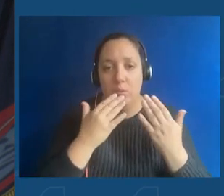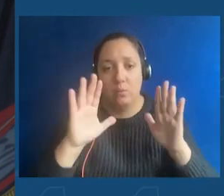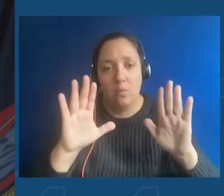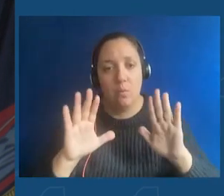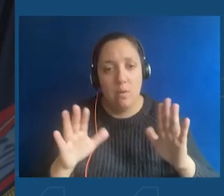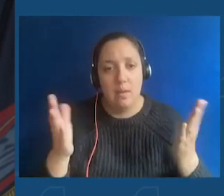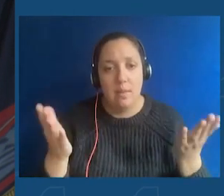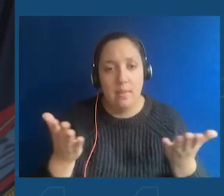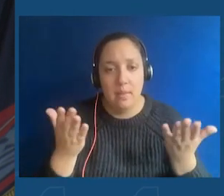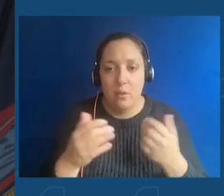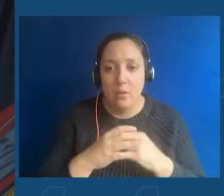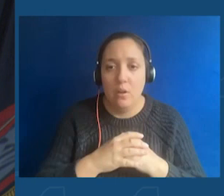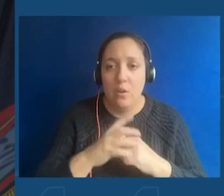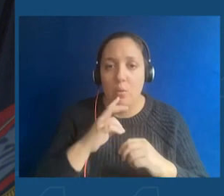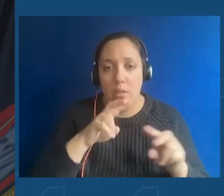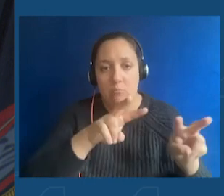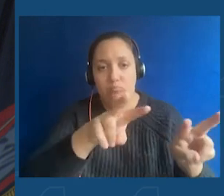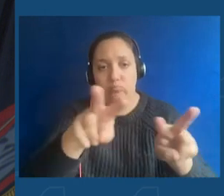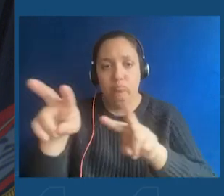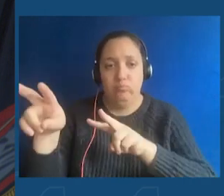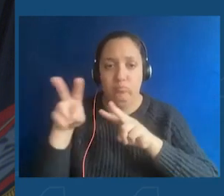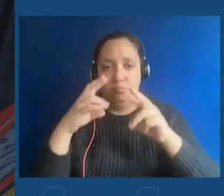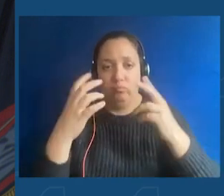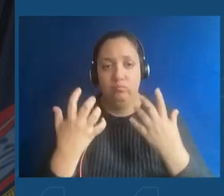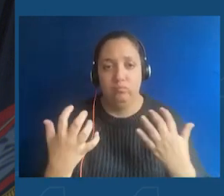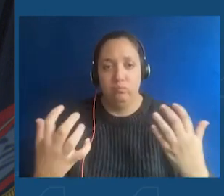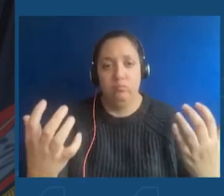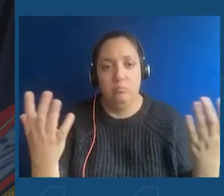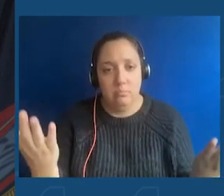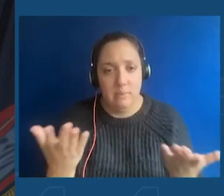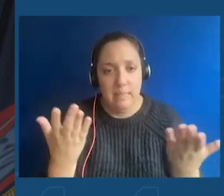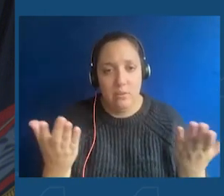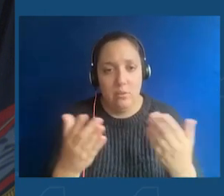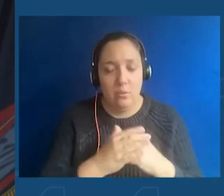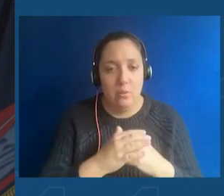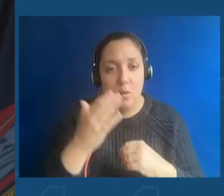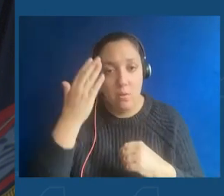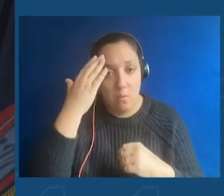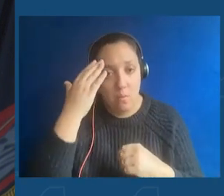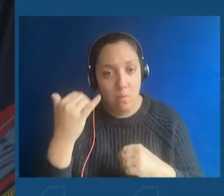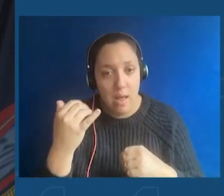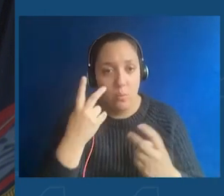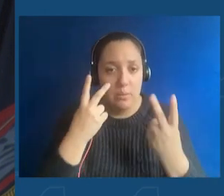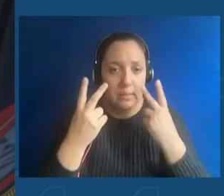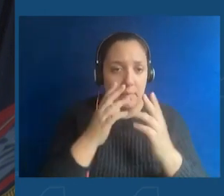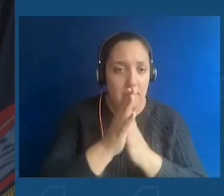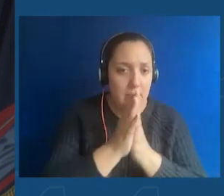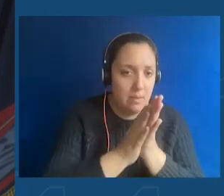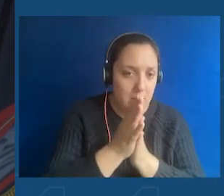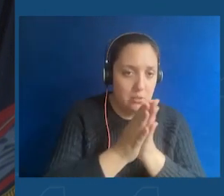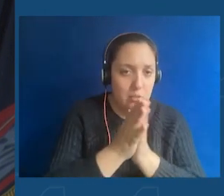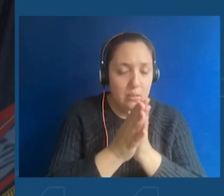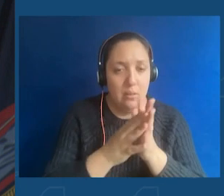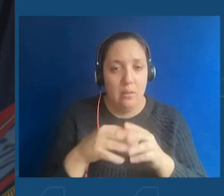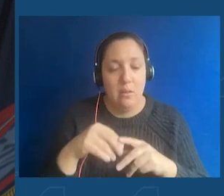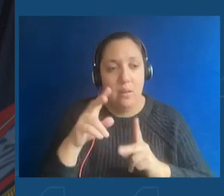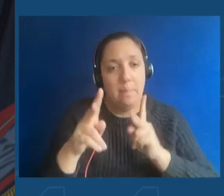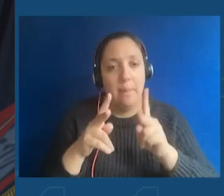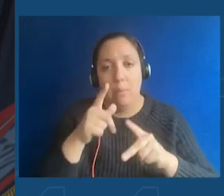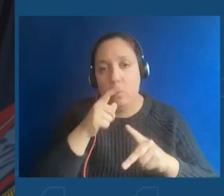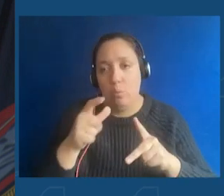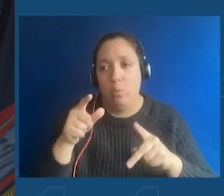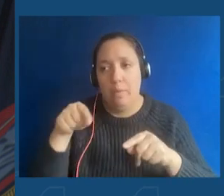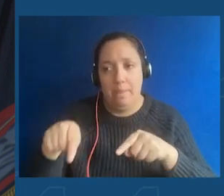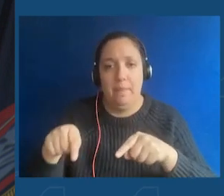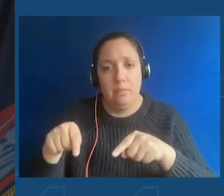So great to look out in a crowd like this and to see the passion, the people who have taken this issue to the